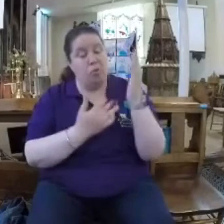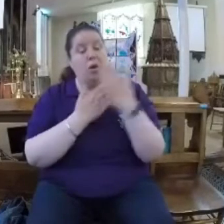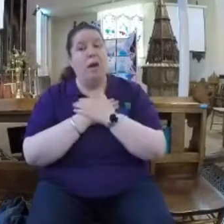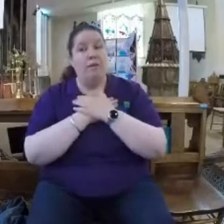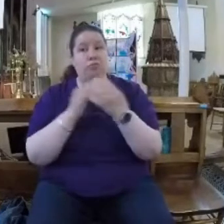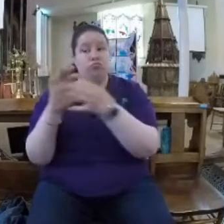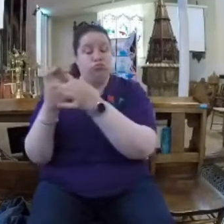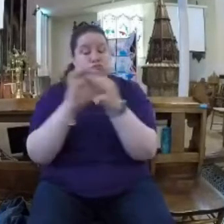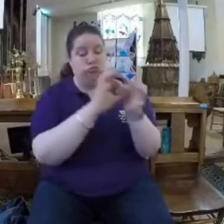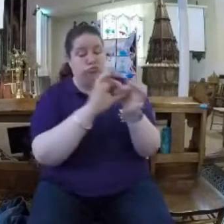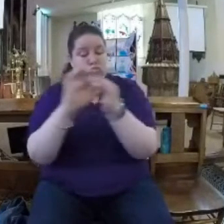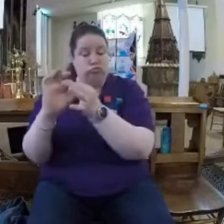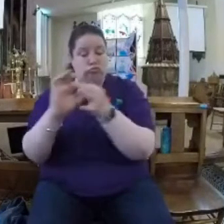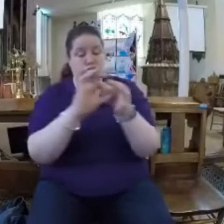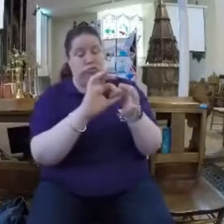one.